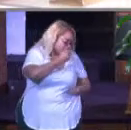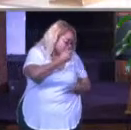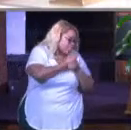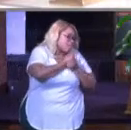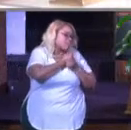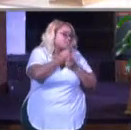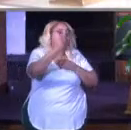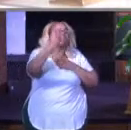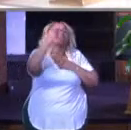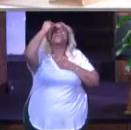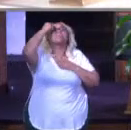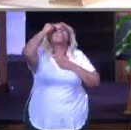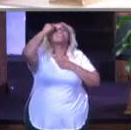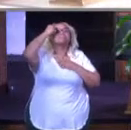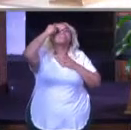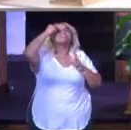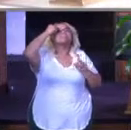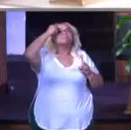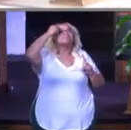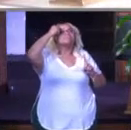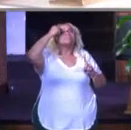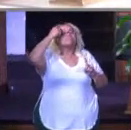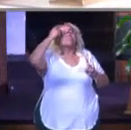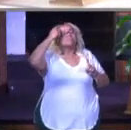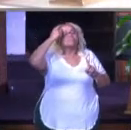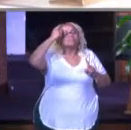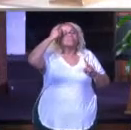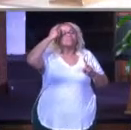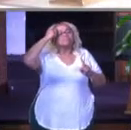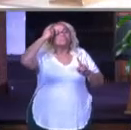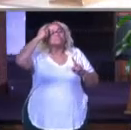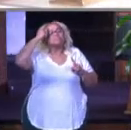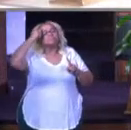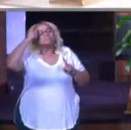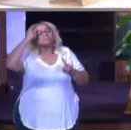Bind this word to their minds.